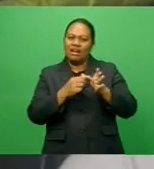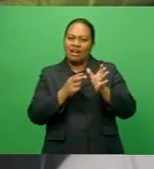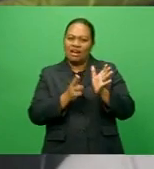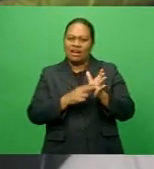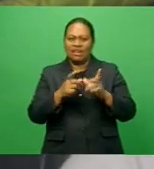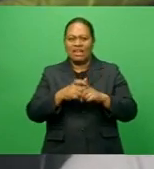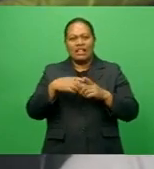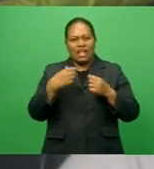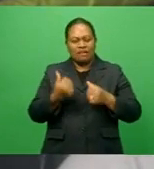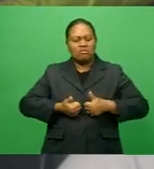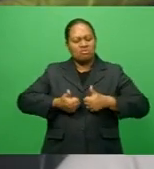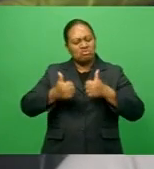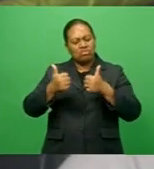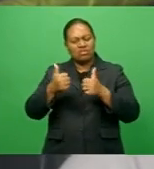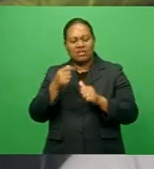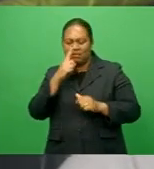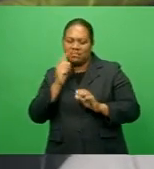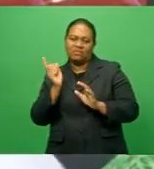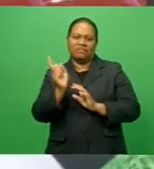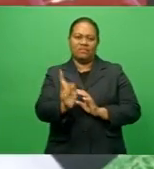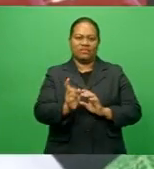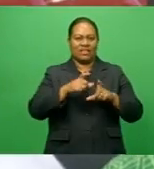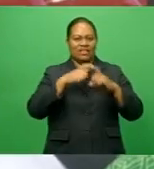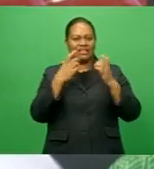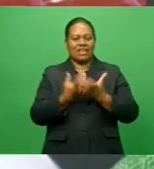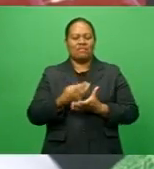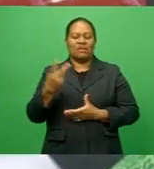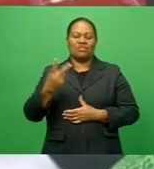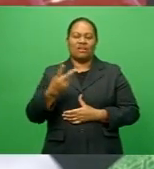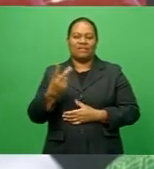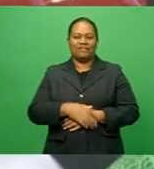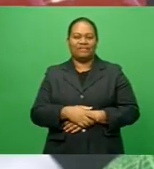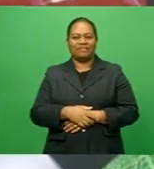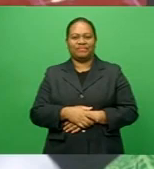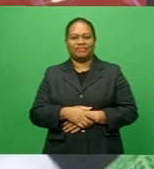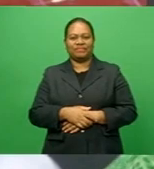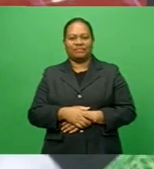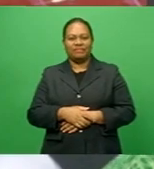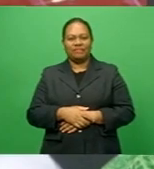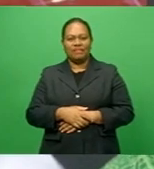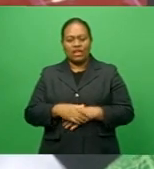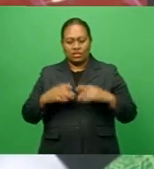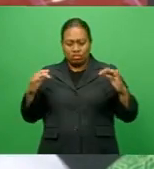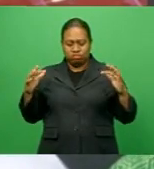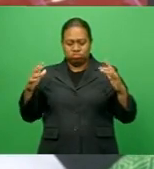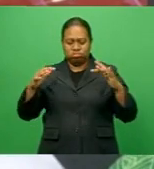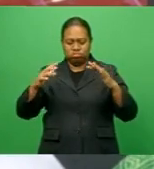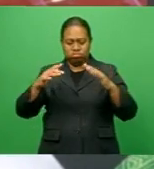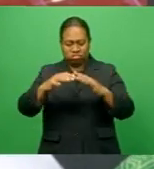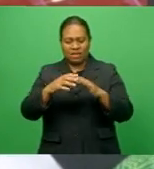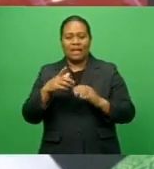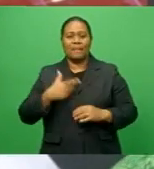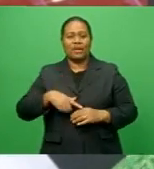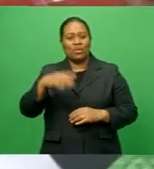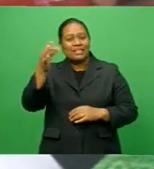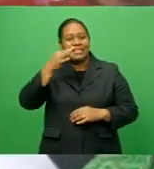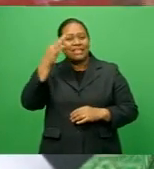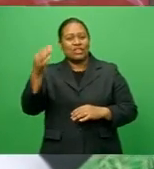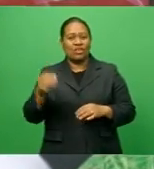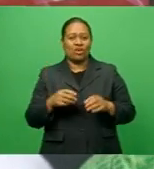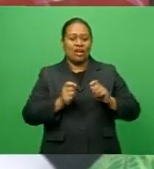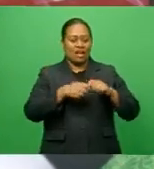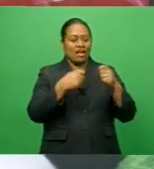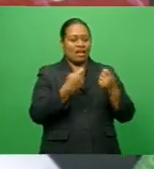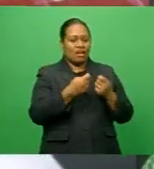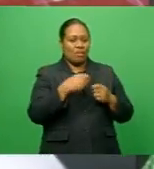favorable turnout at the December 12th event. I think the crowd should be good, since a lot of Singatoka boys are there. Our